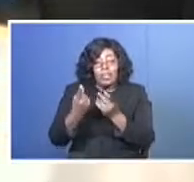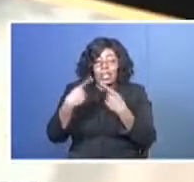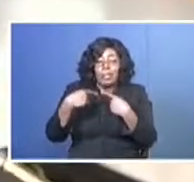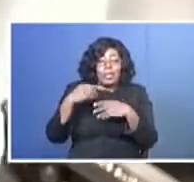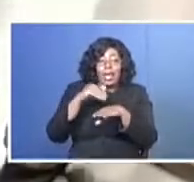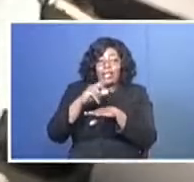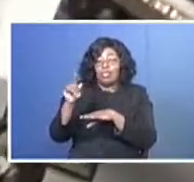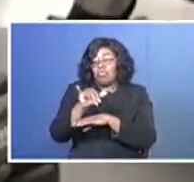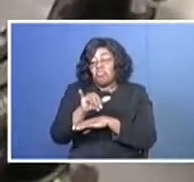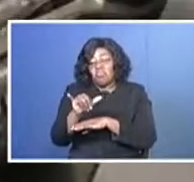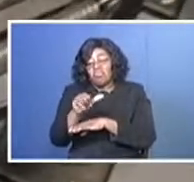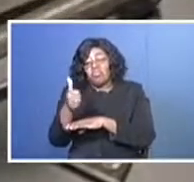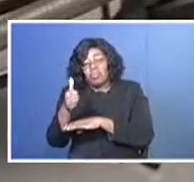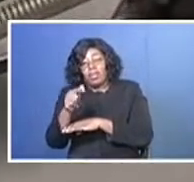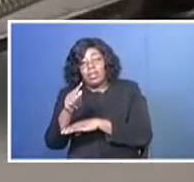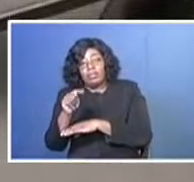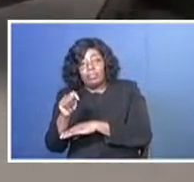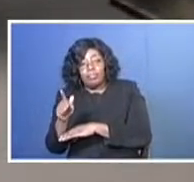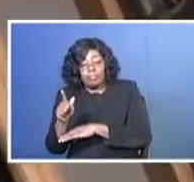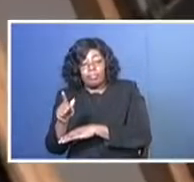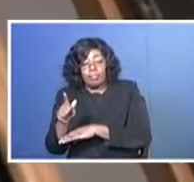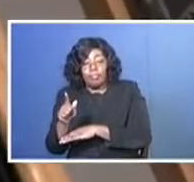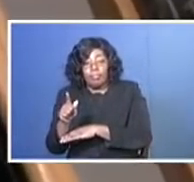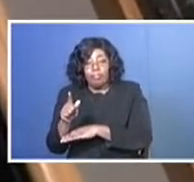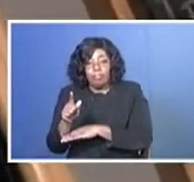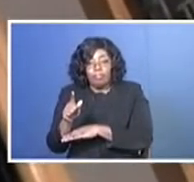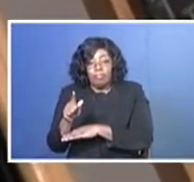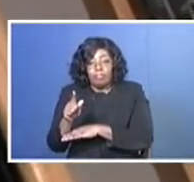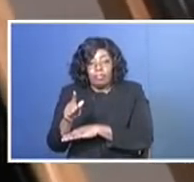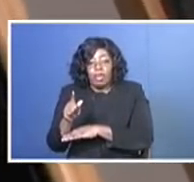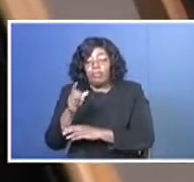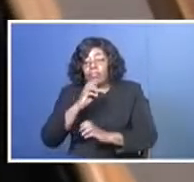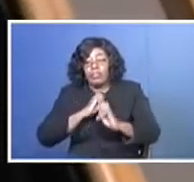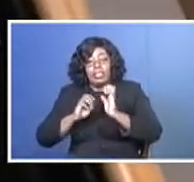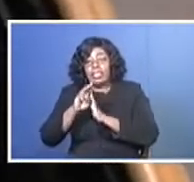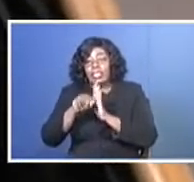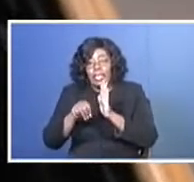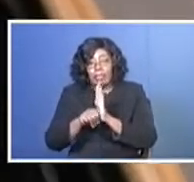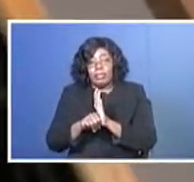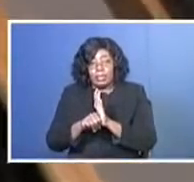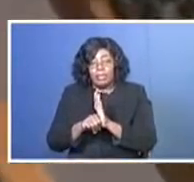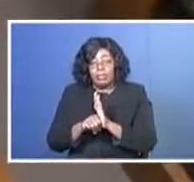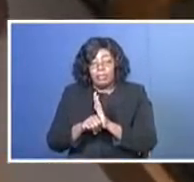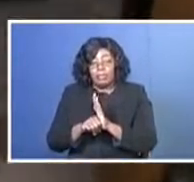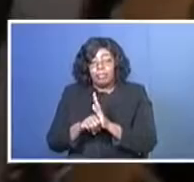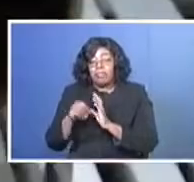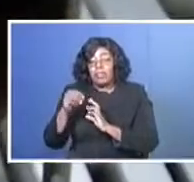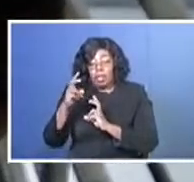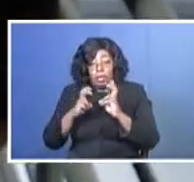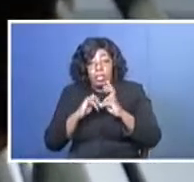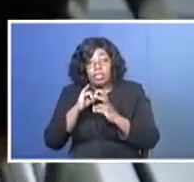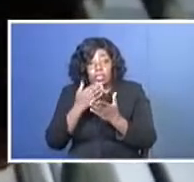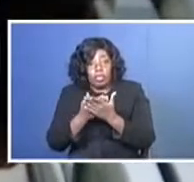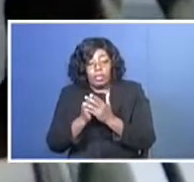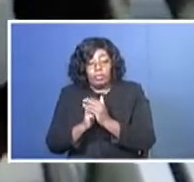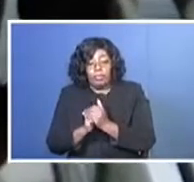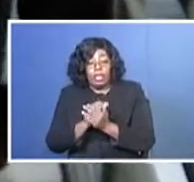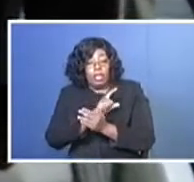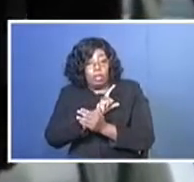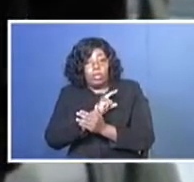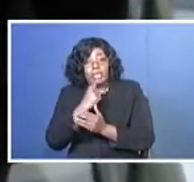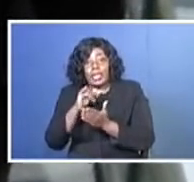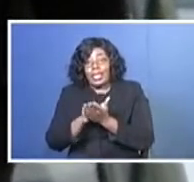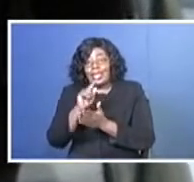other stations in terms of entertainment content. I think competition is good. Minister LaRota noted